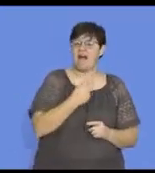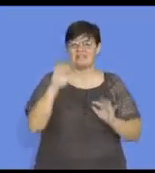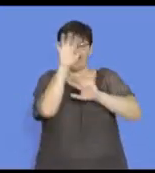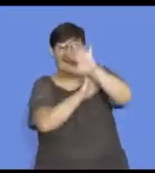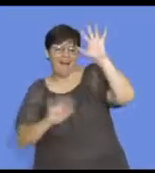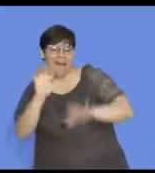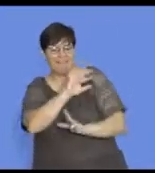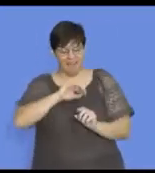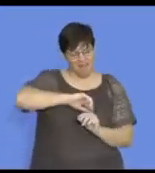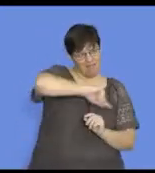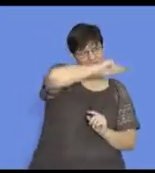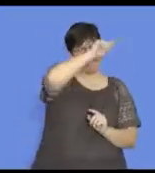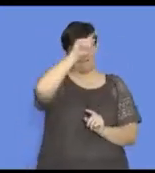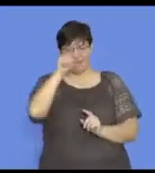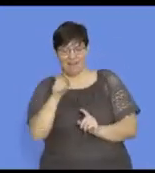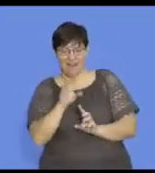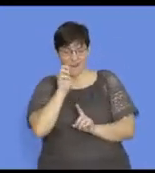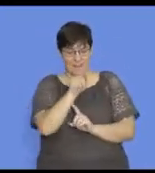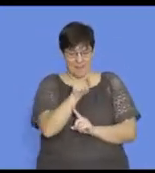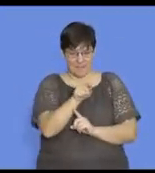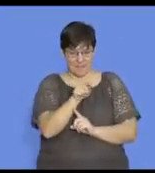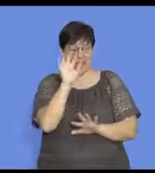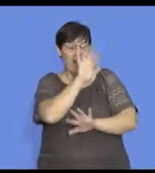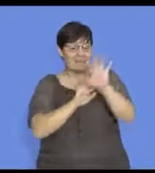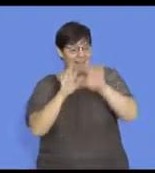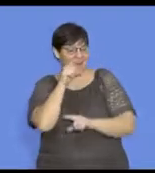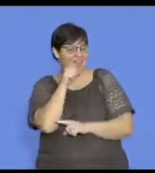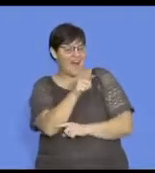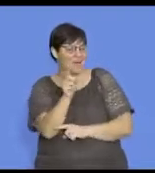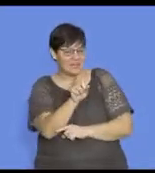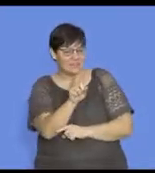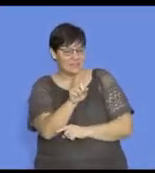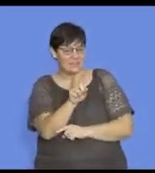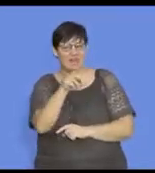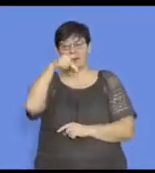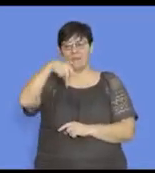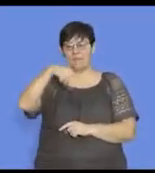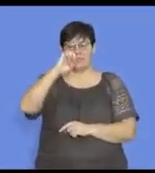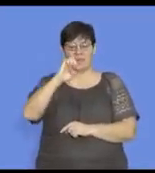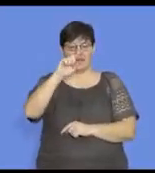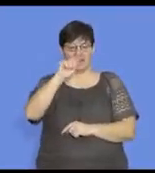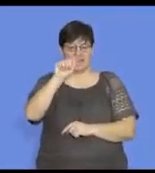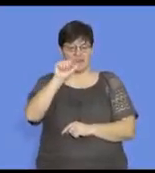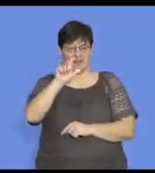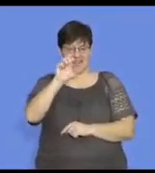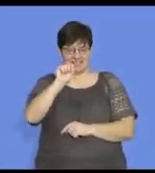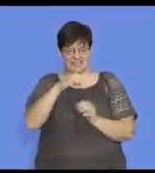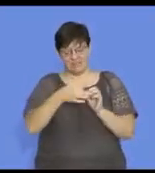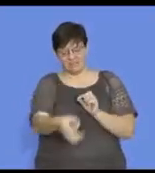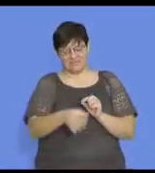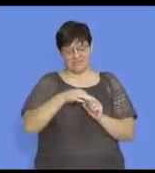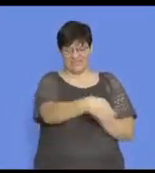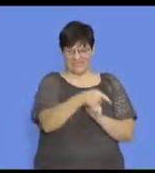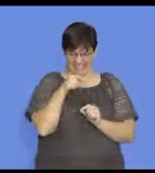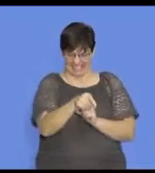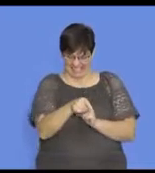colorful, and we recognize that color. They are the petals. Now, very often we refer to